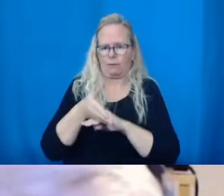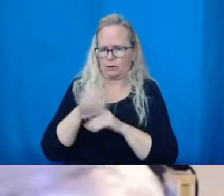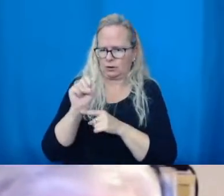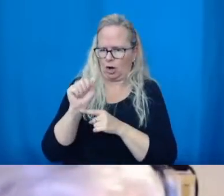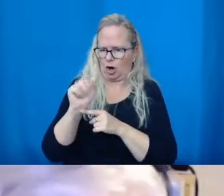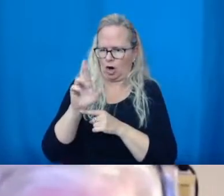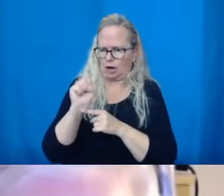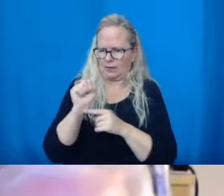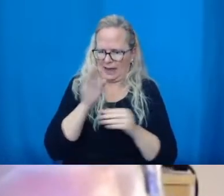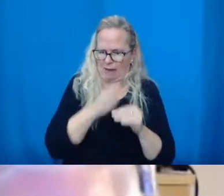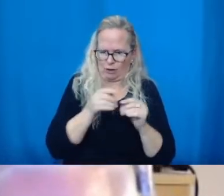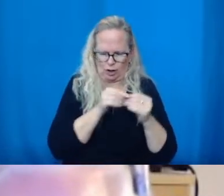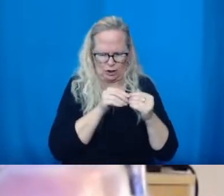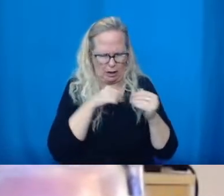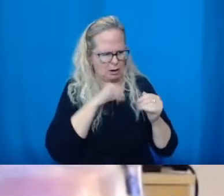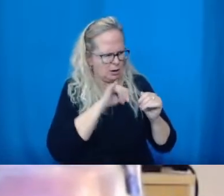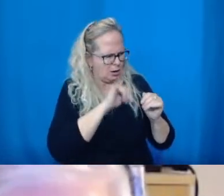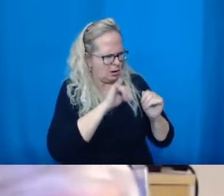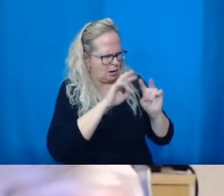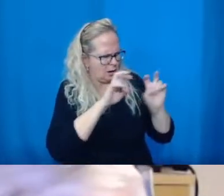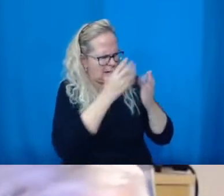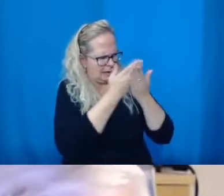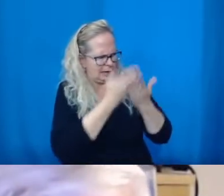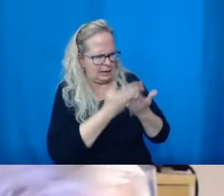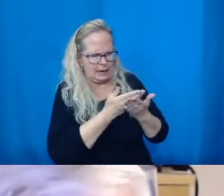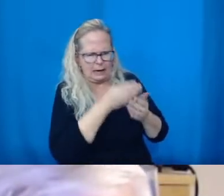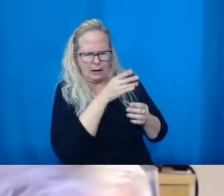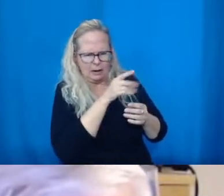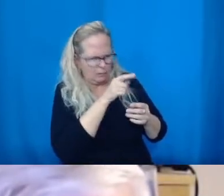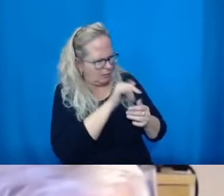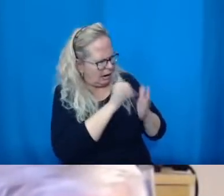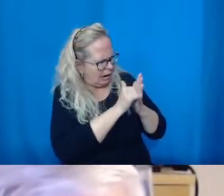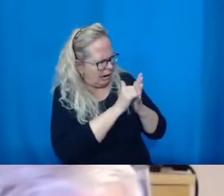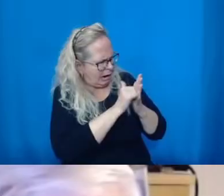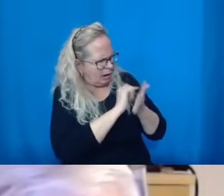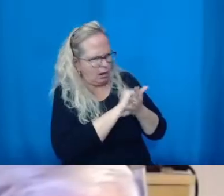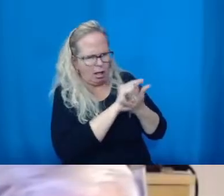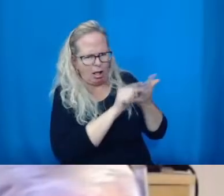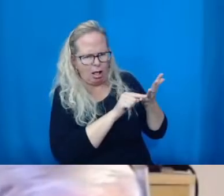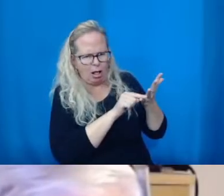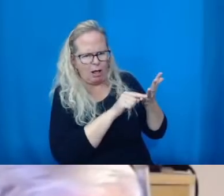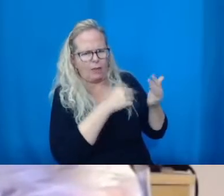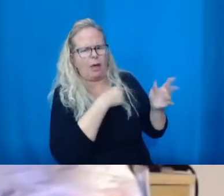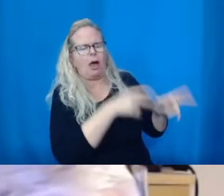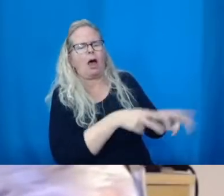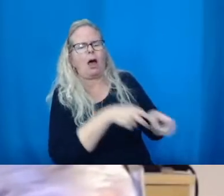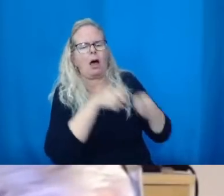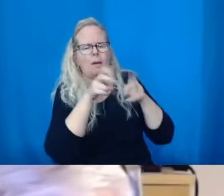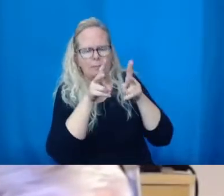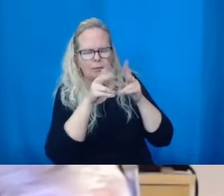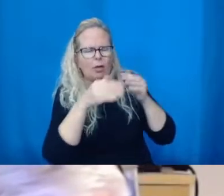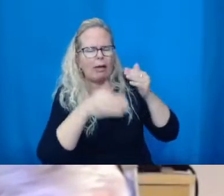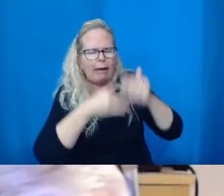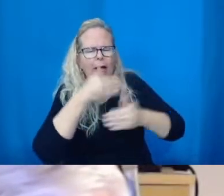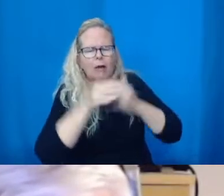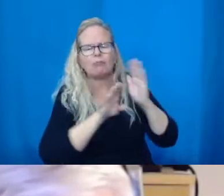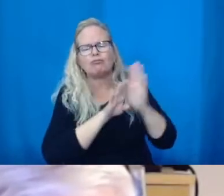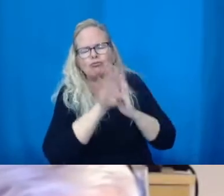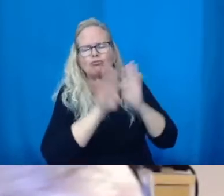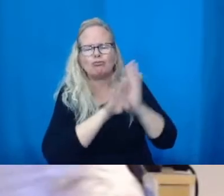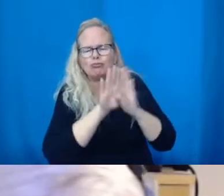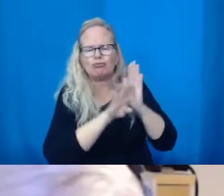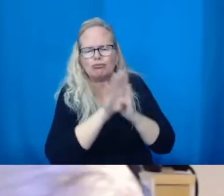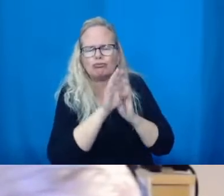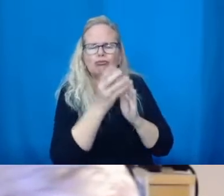surgical masks that don't provide protection. And we're going to get into that right now, Dr. Smith, because our lovely Dr. McDonald is going to come